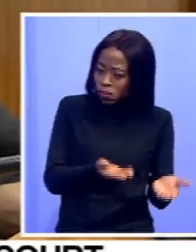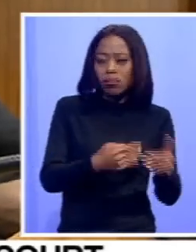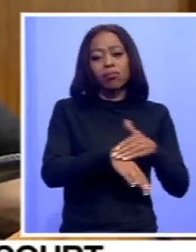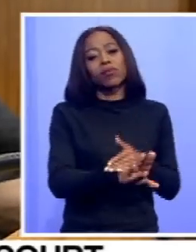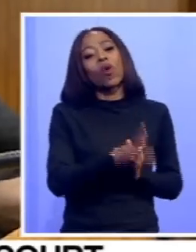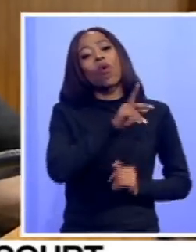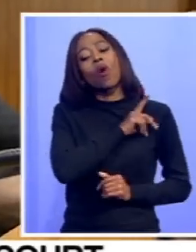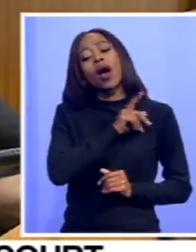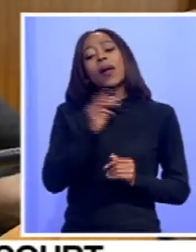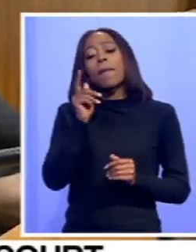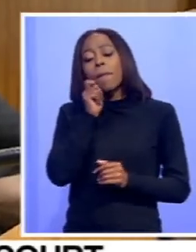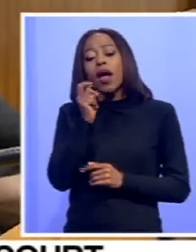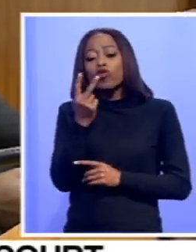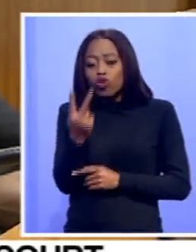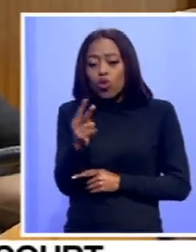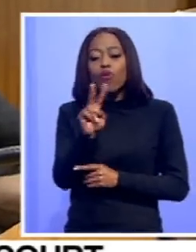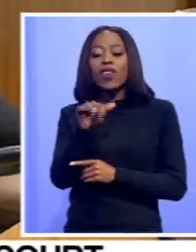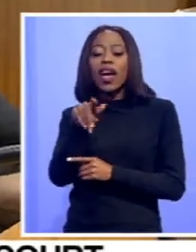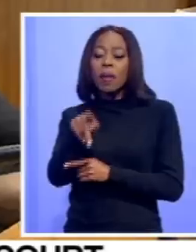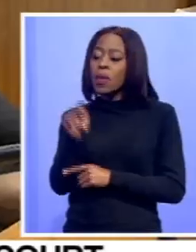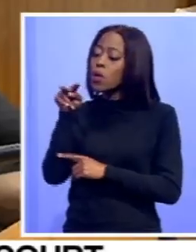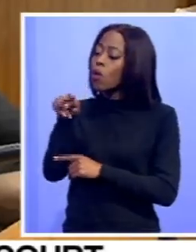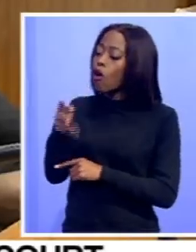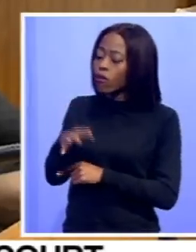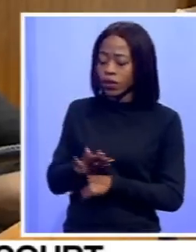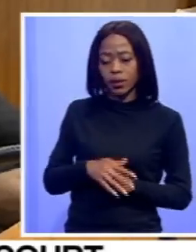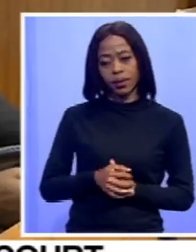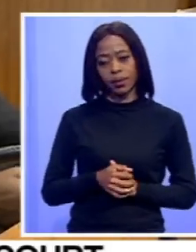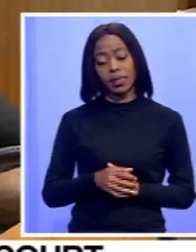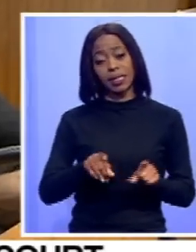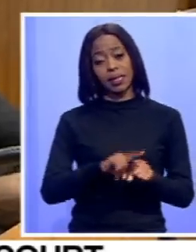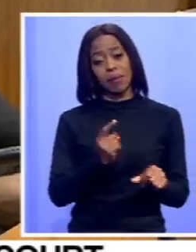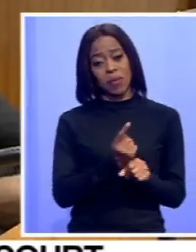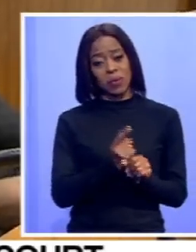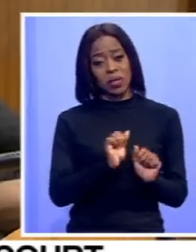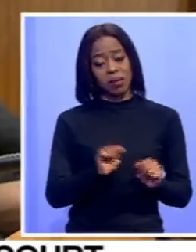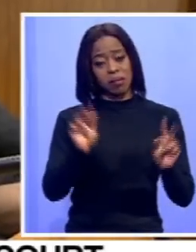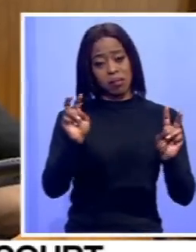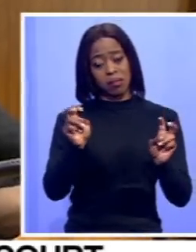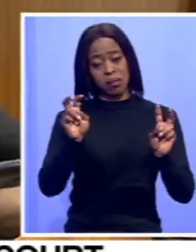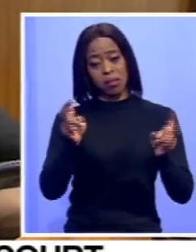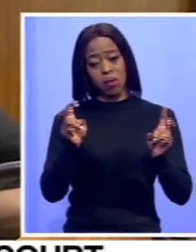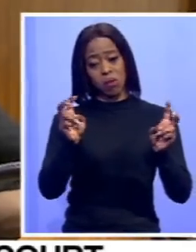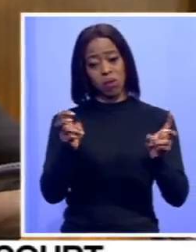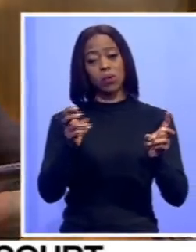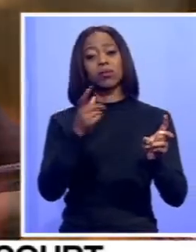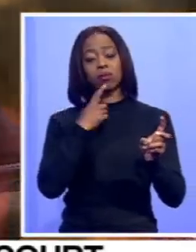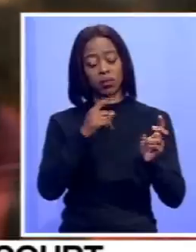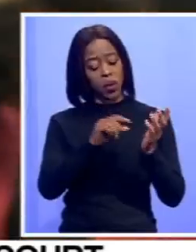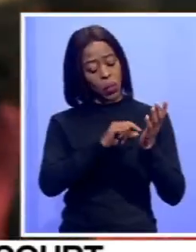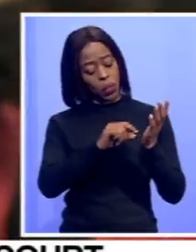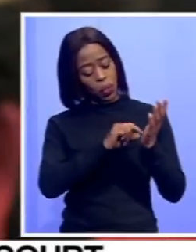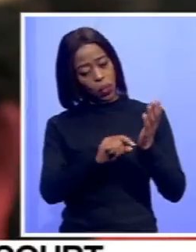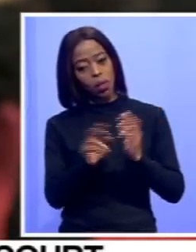2 VIP gentlemen in it. So by pause to mention, in response to everything that's been quoted thus far, there are footnotes that refer to